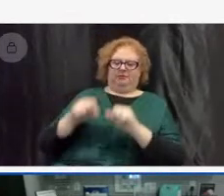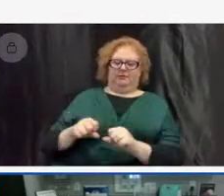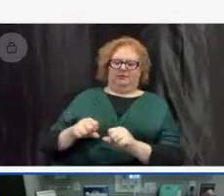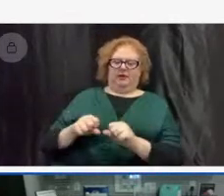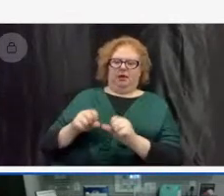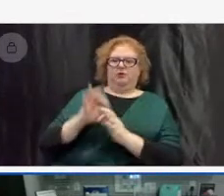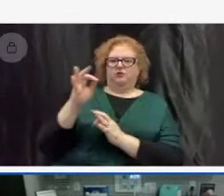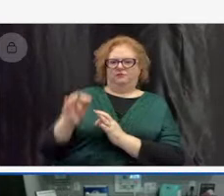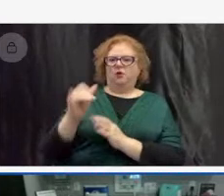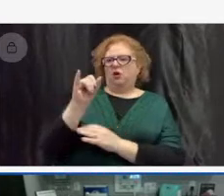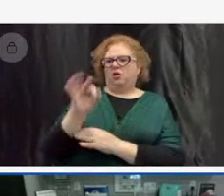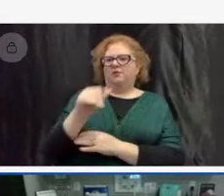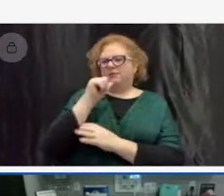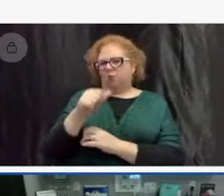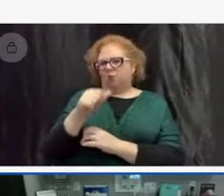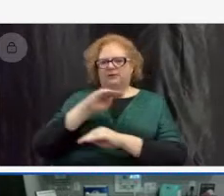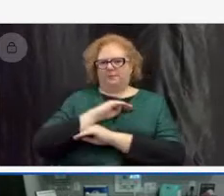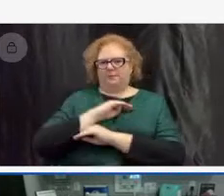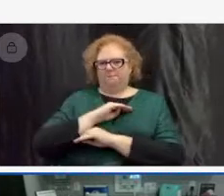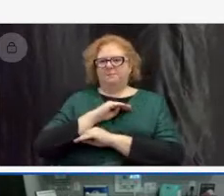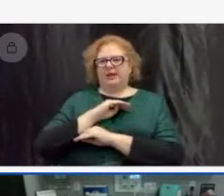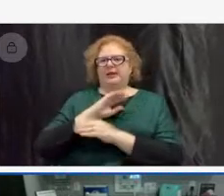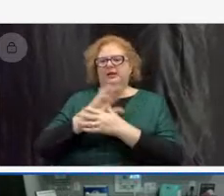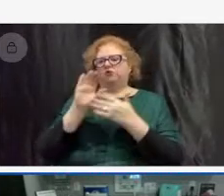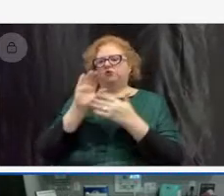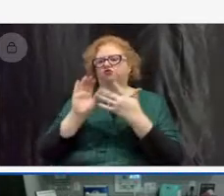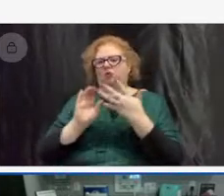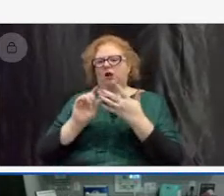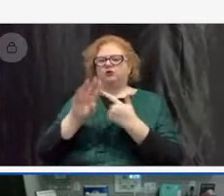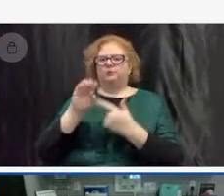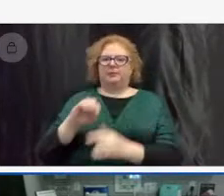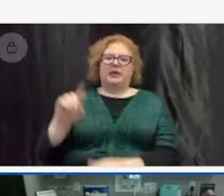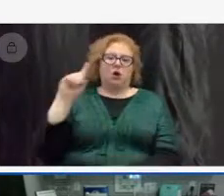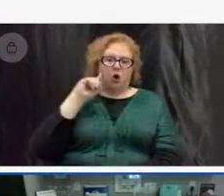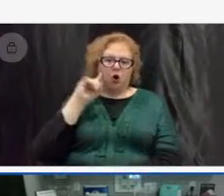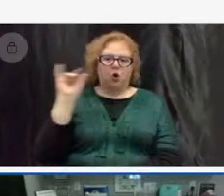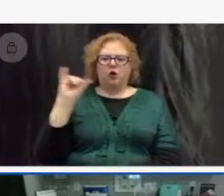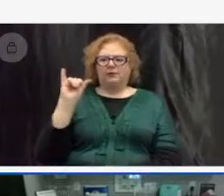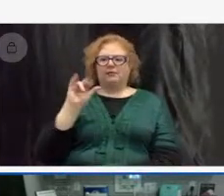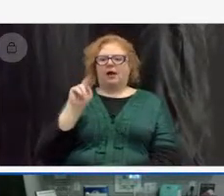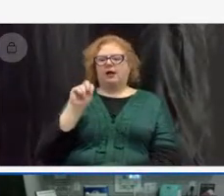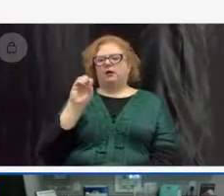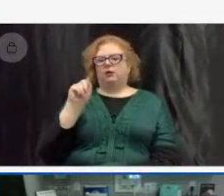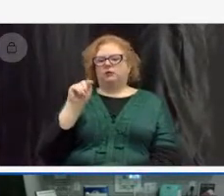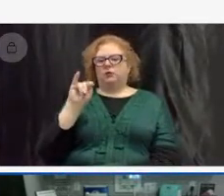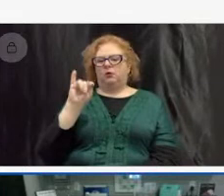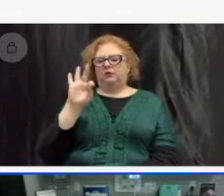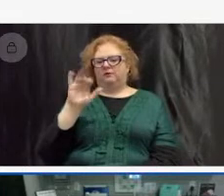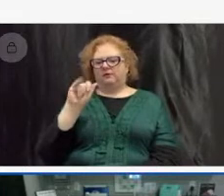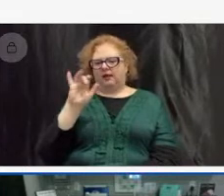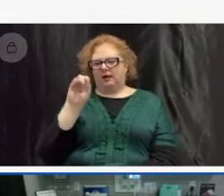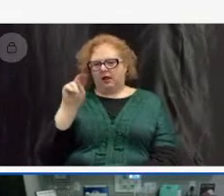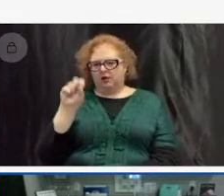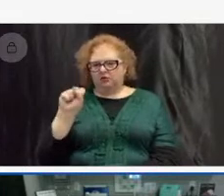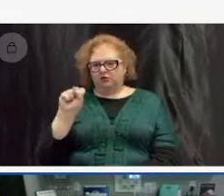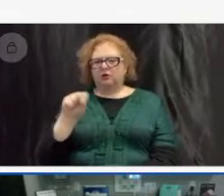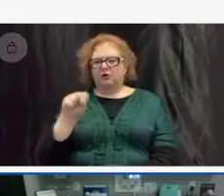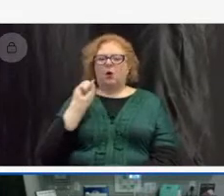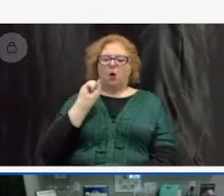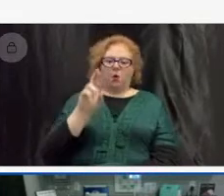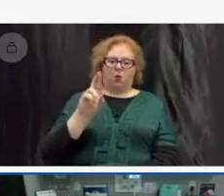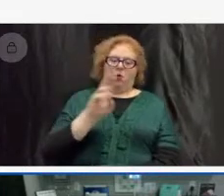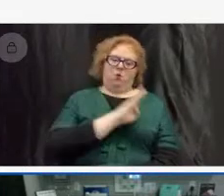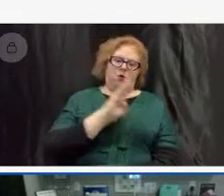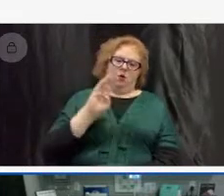meet a criteria that is needed to be heard, as in notifications. Or if the commission